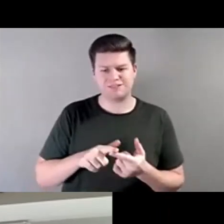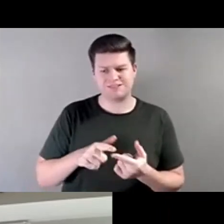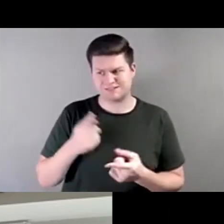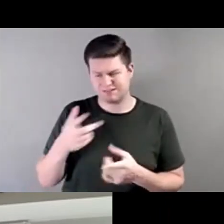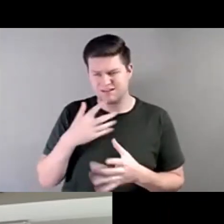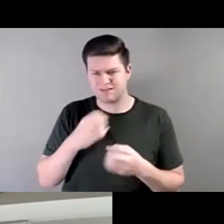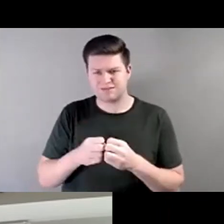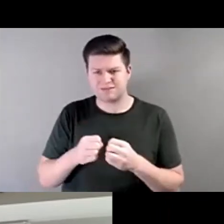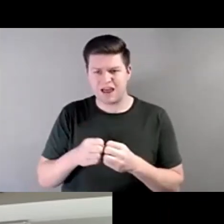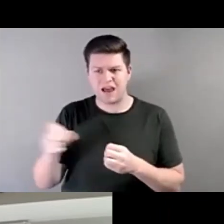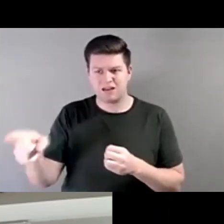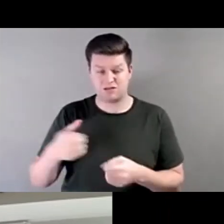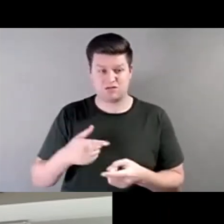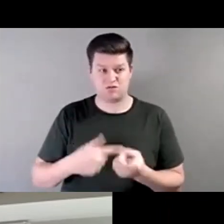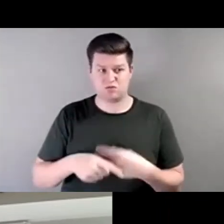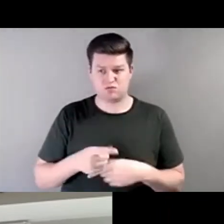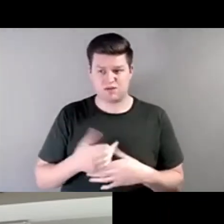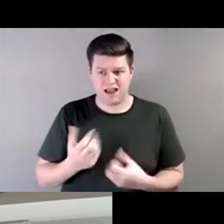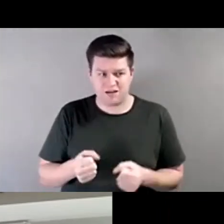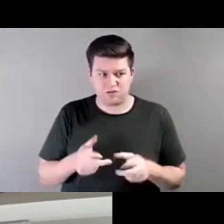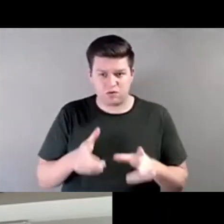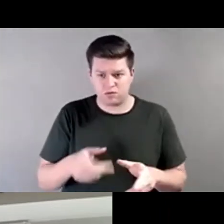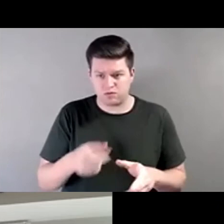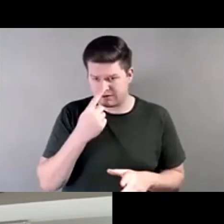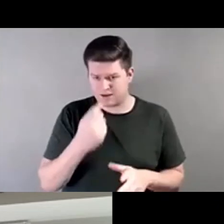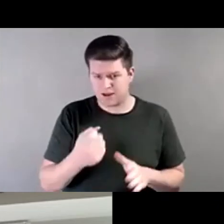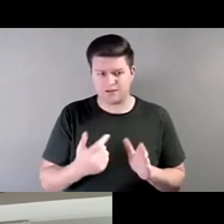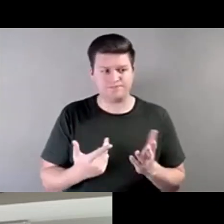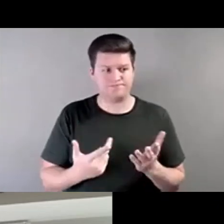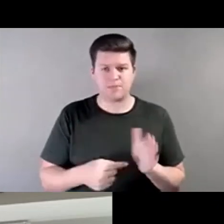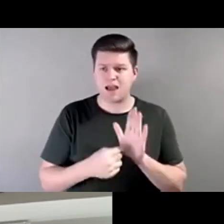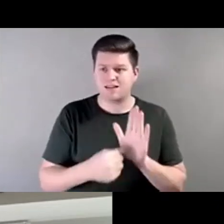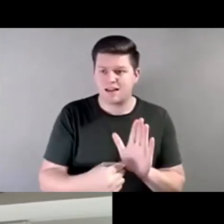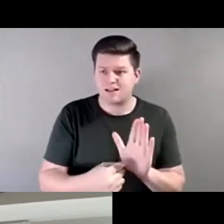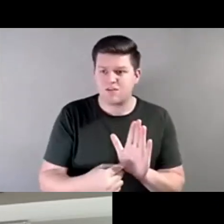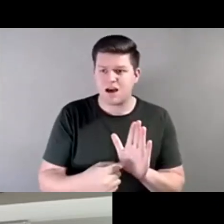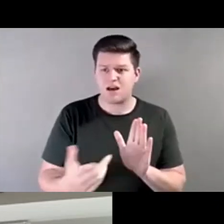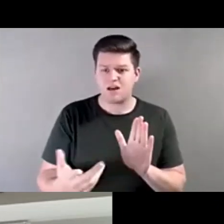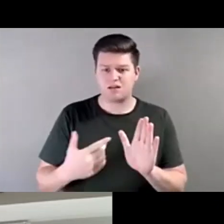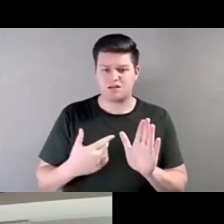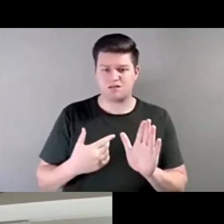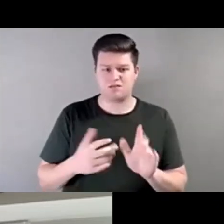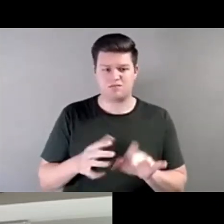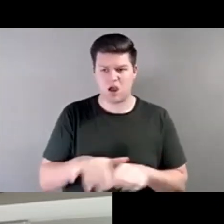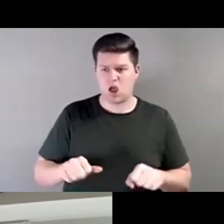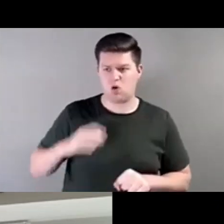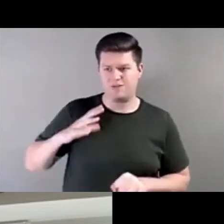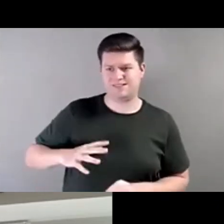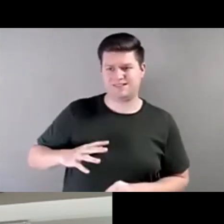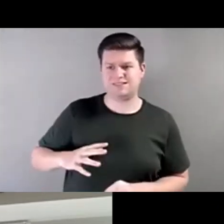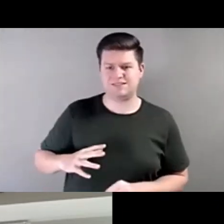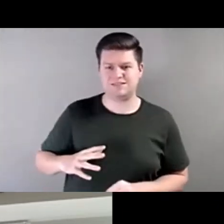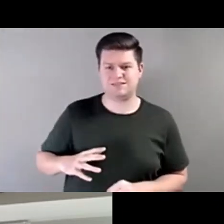of identifying some of our needs as